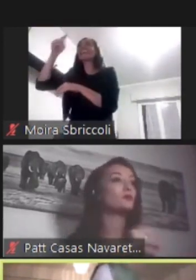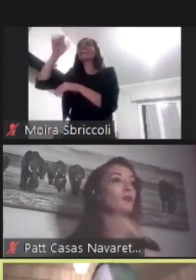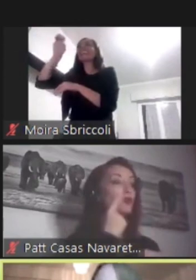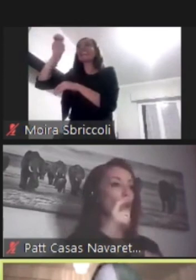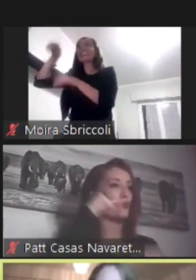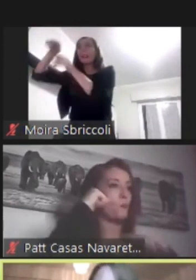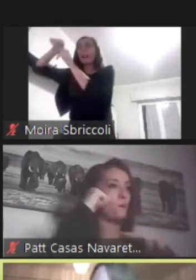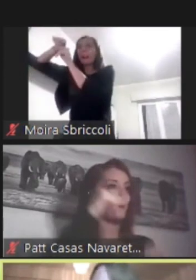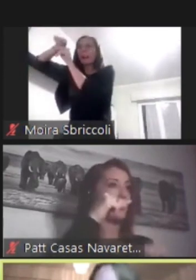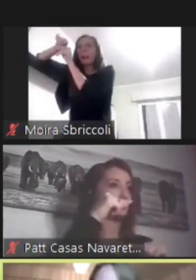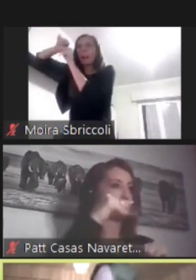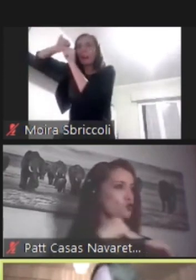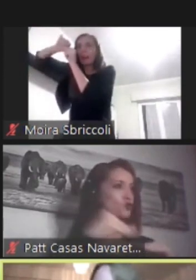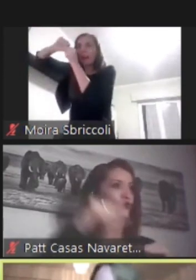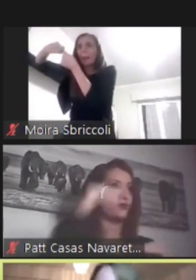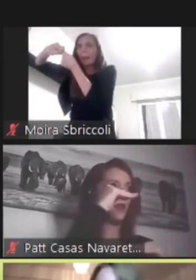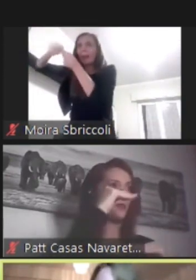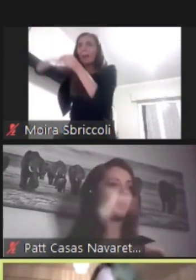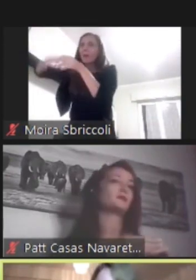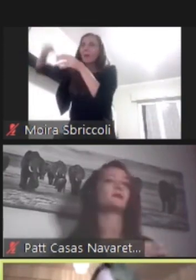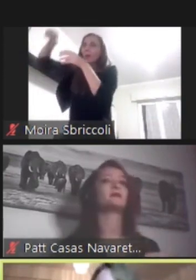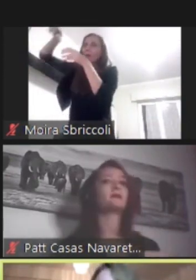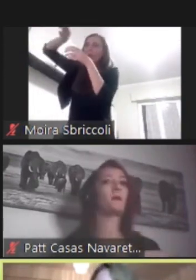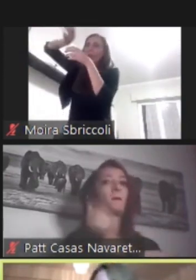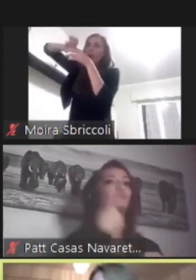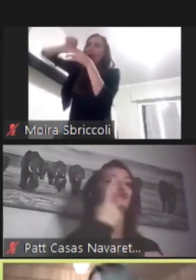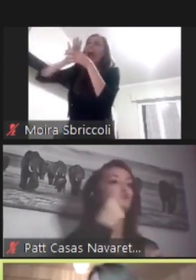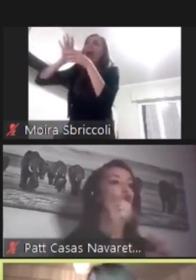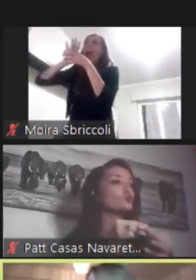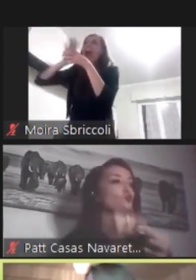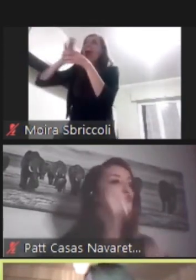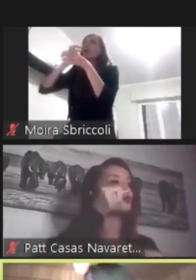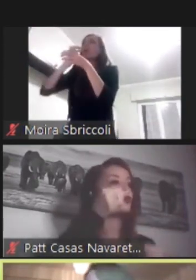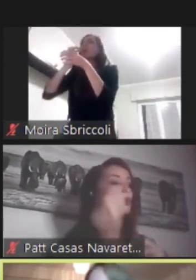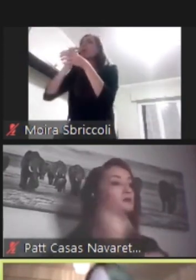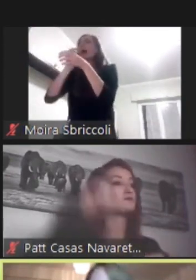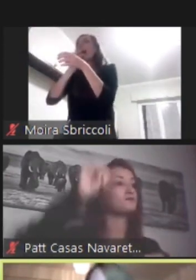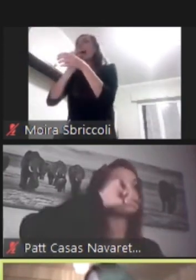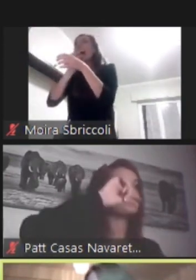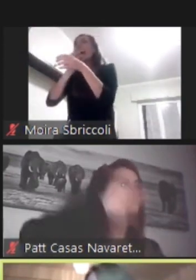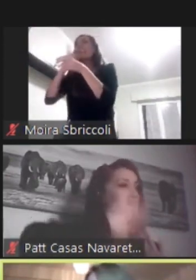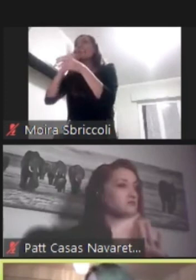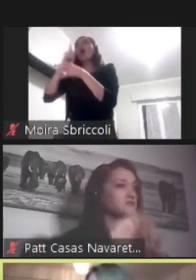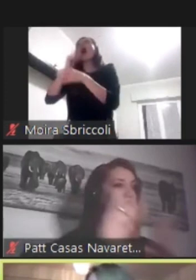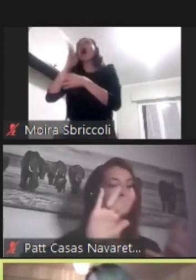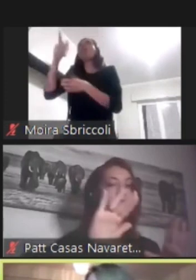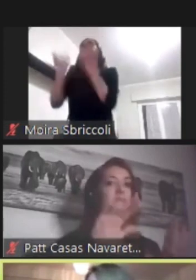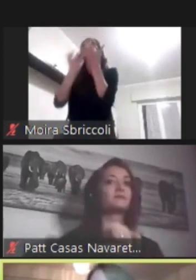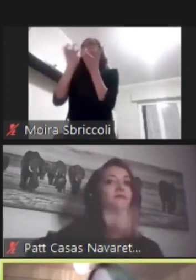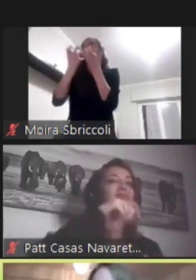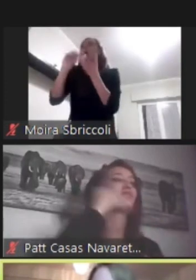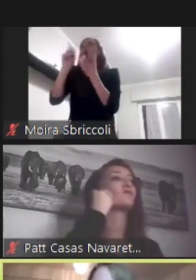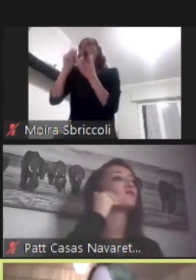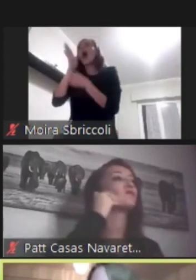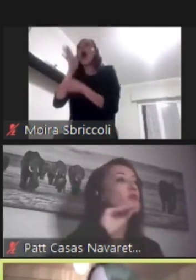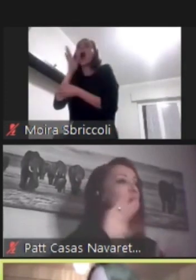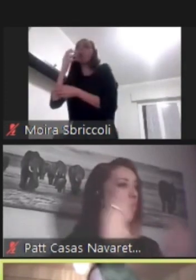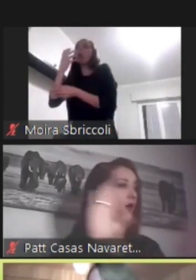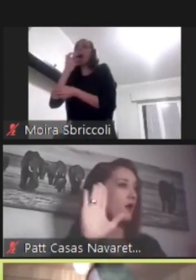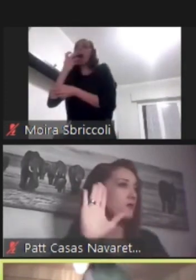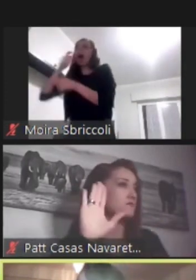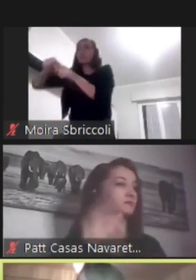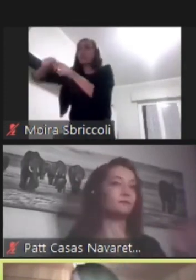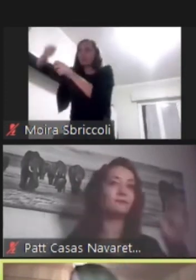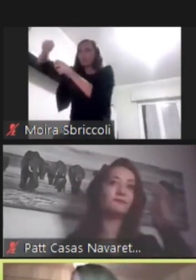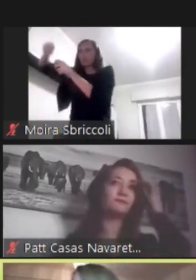water. Please don't heat it up. I know lots of people would want to have a warm drink